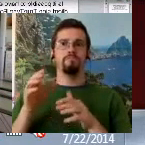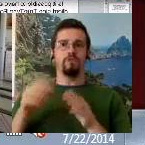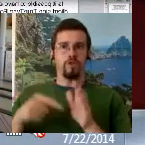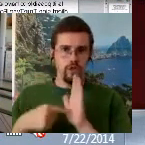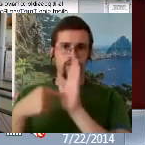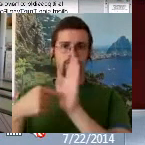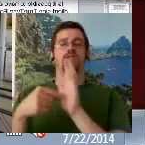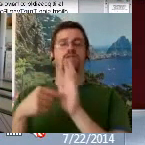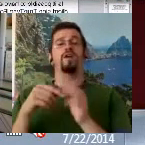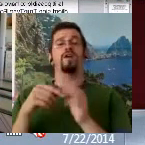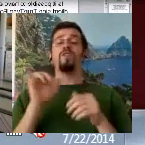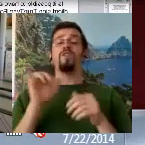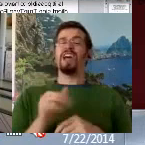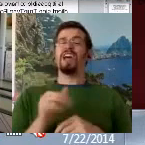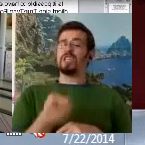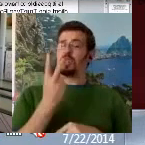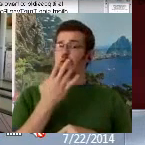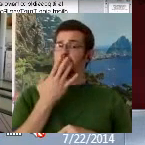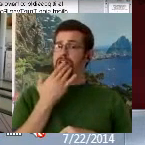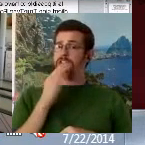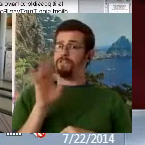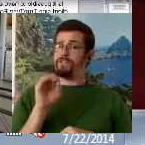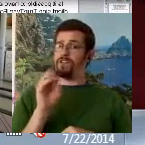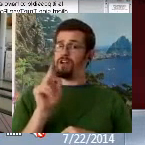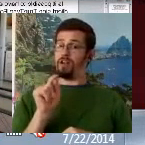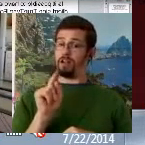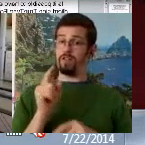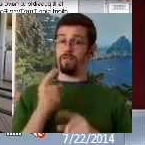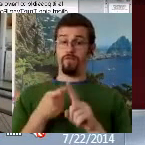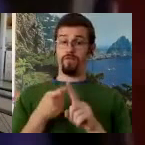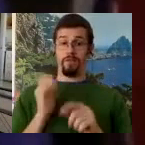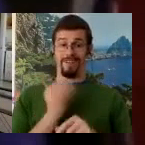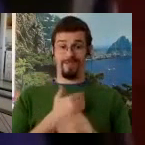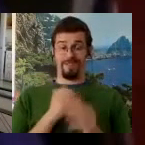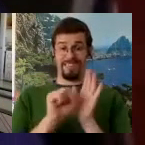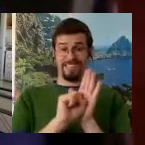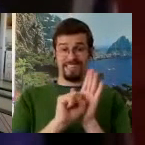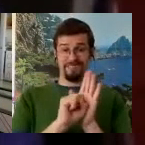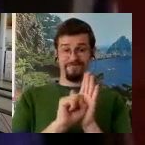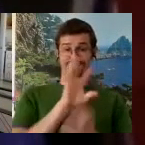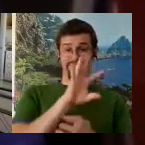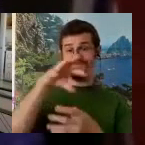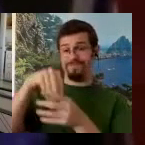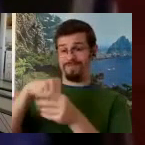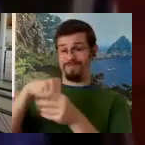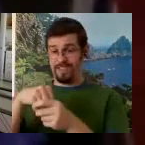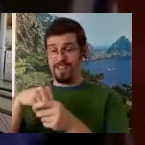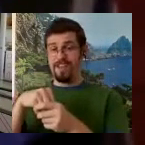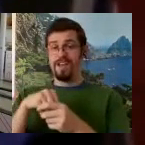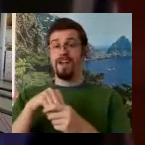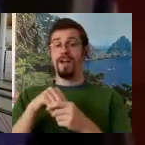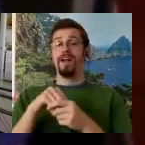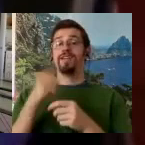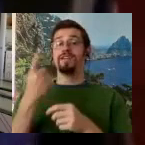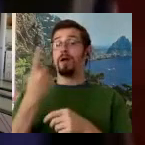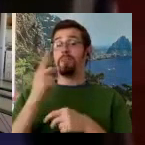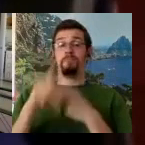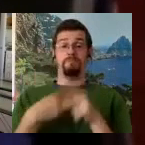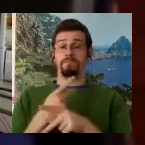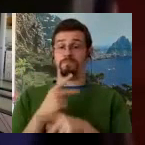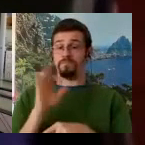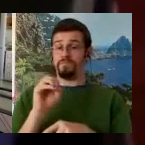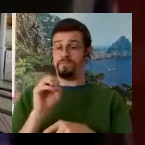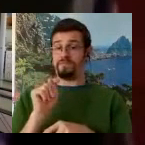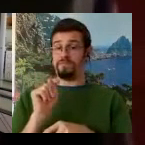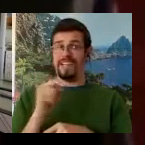getting that two-color font from our symbol font into a font file, I don't